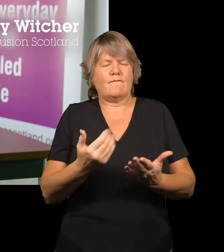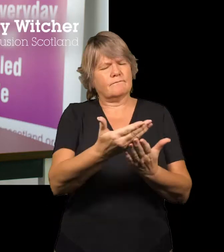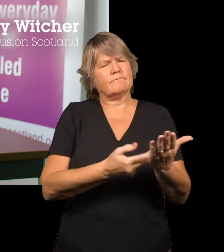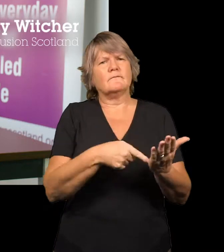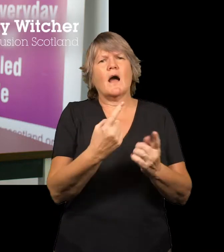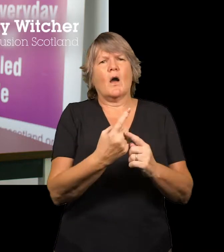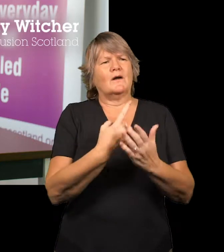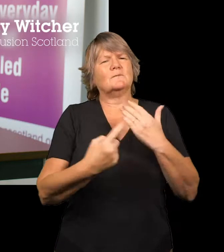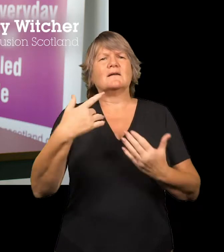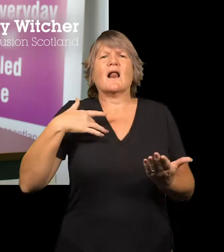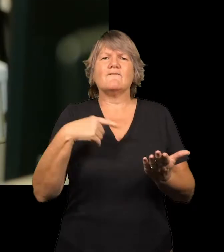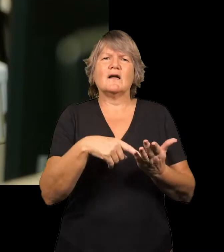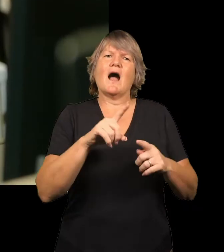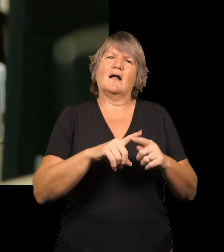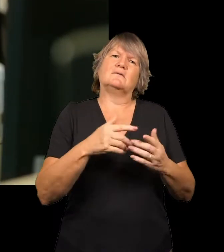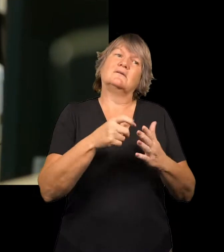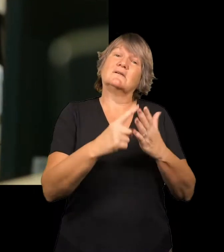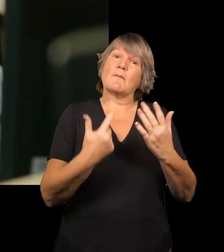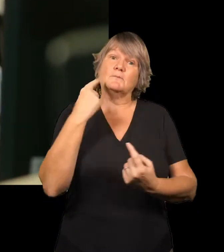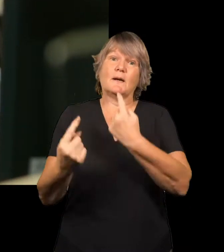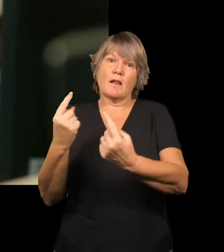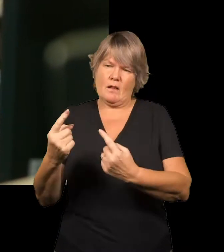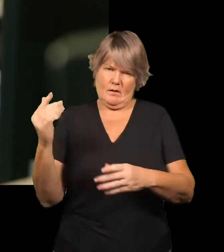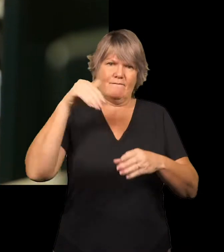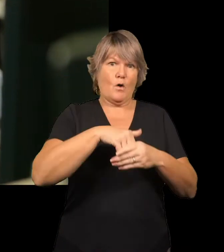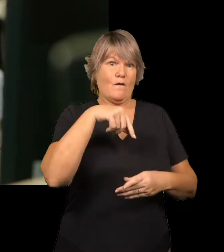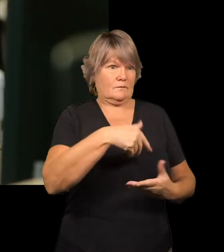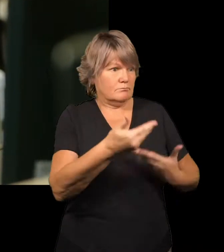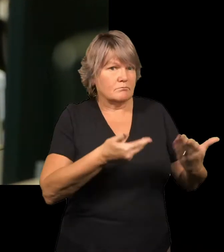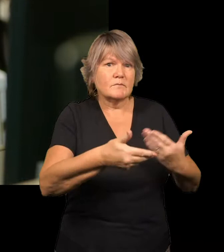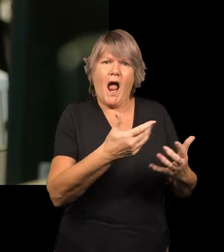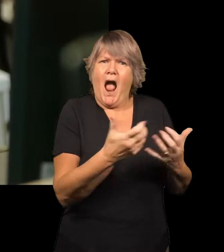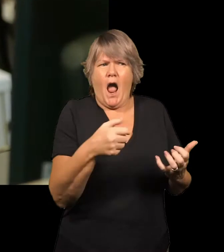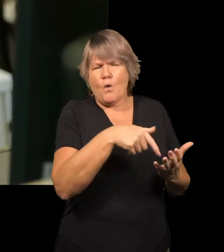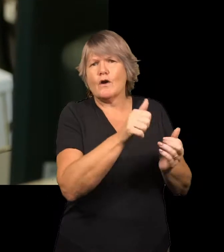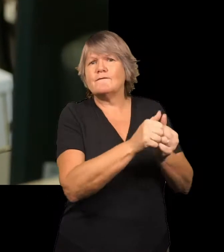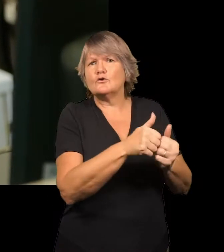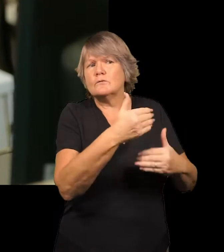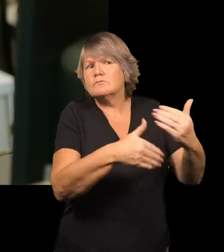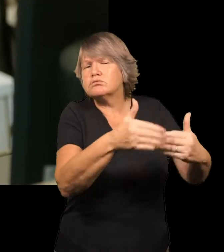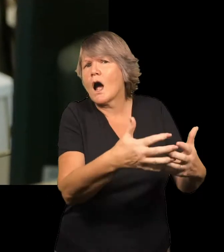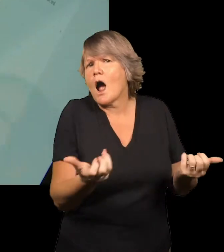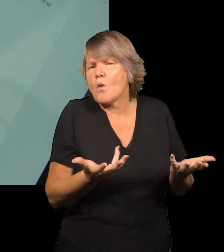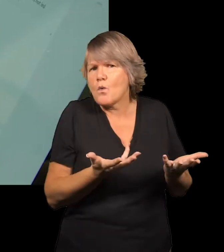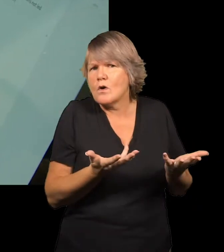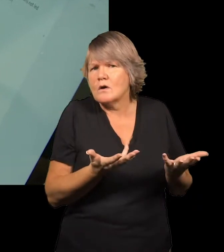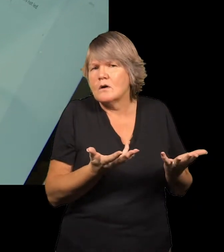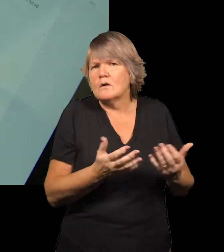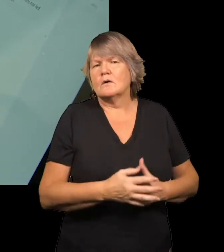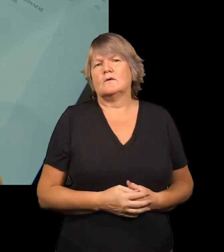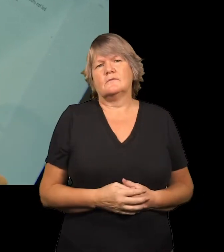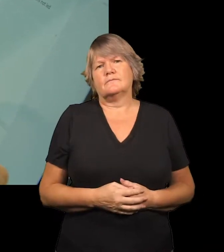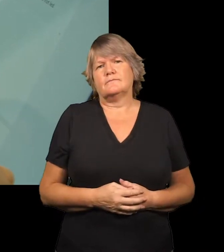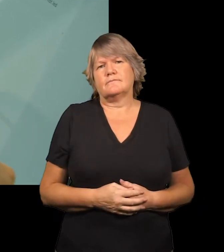an article around independent living, and disabled people are involved in reporting on whether that convention is